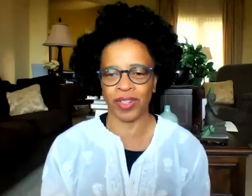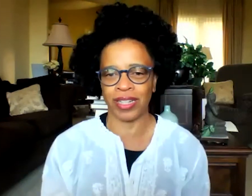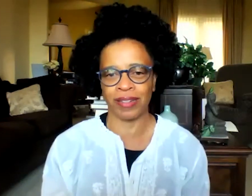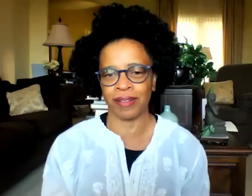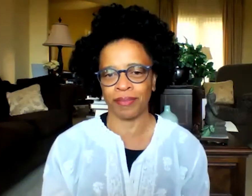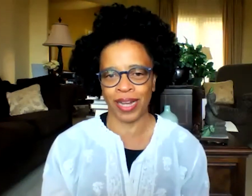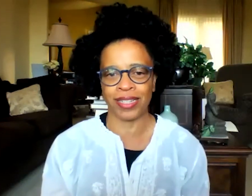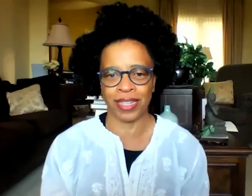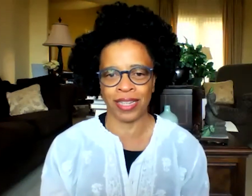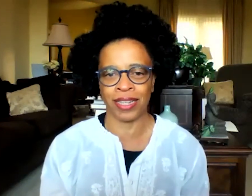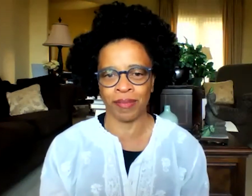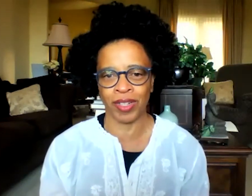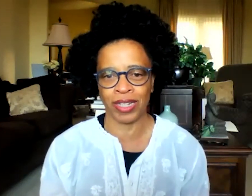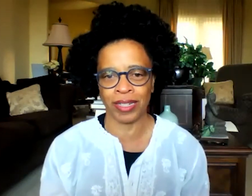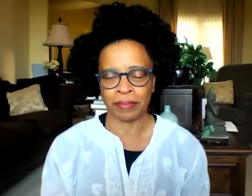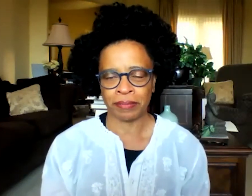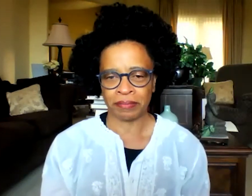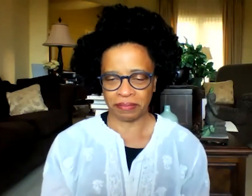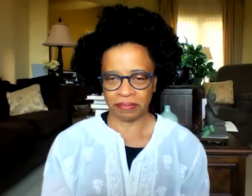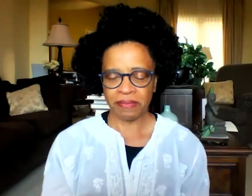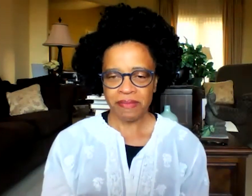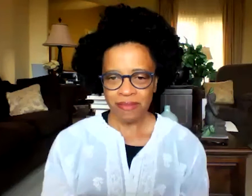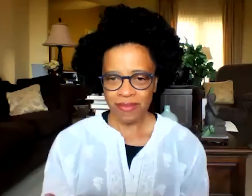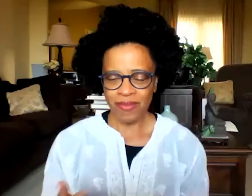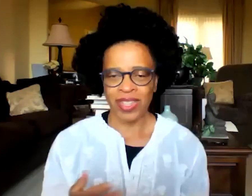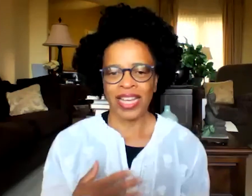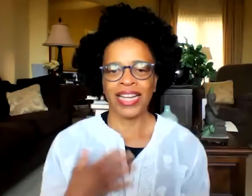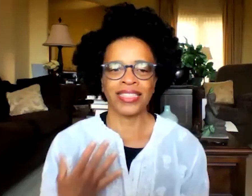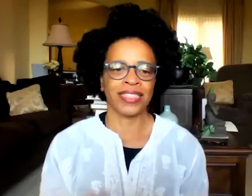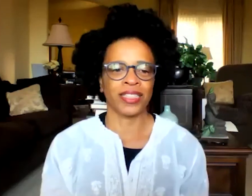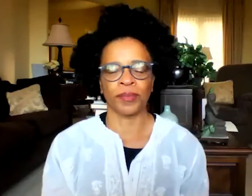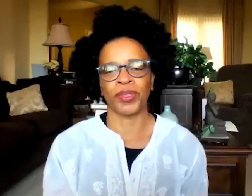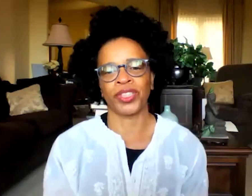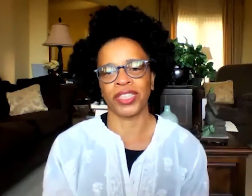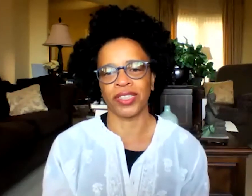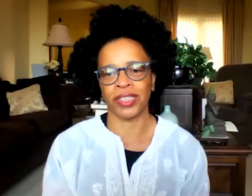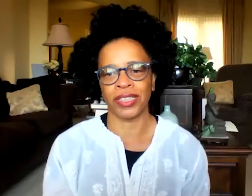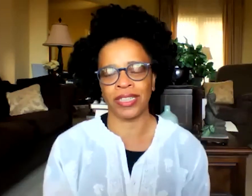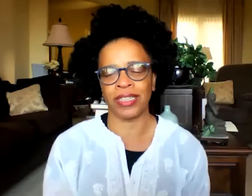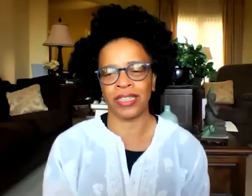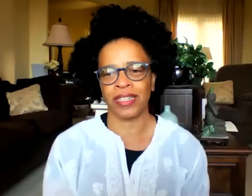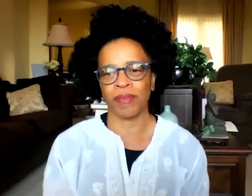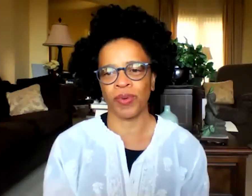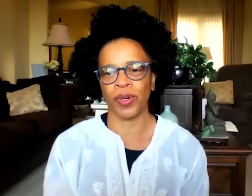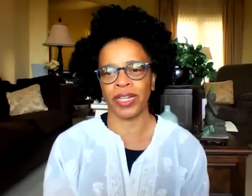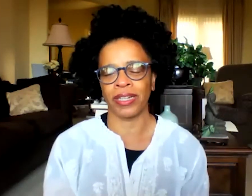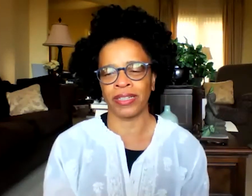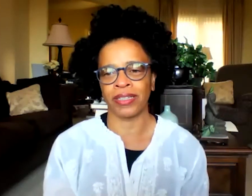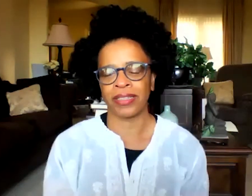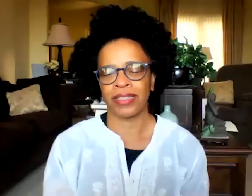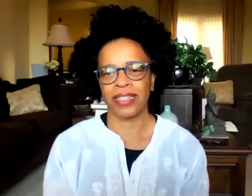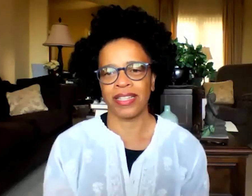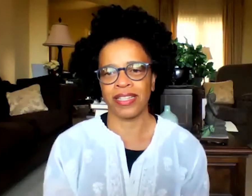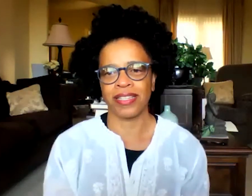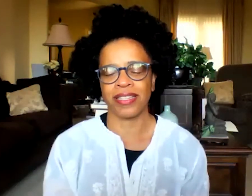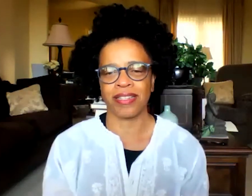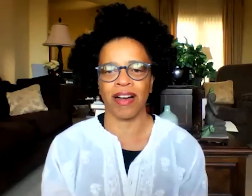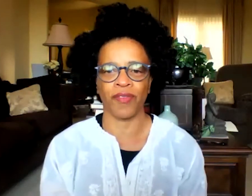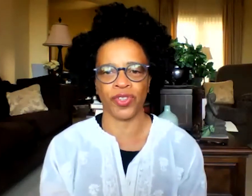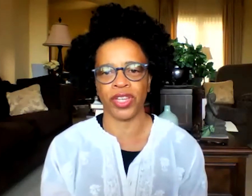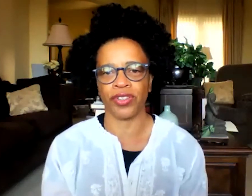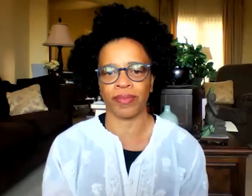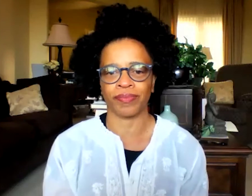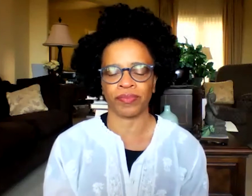and community, practicing in community, and just to particularly supporting